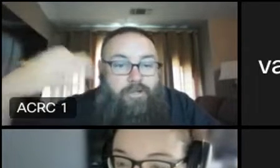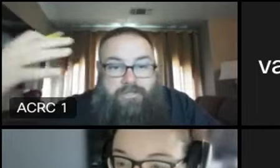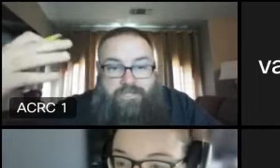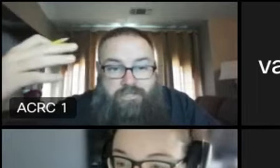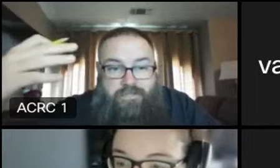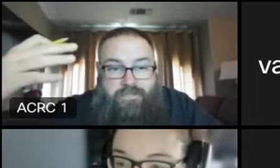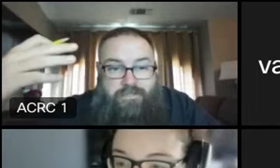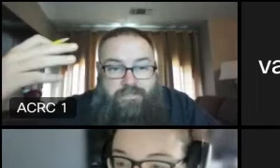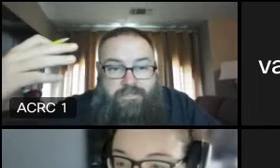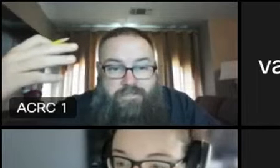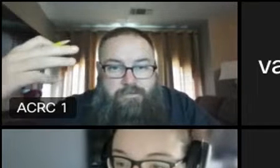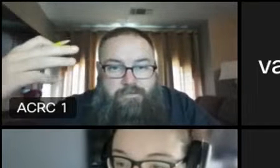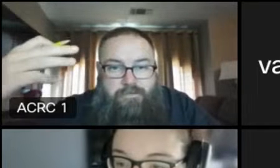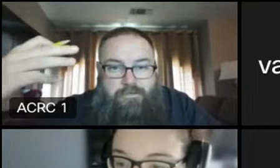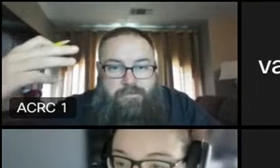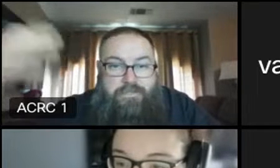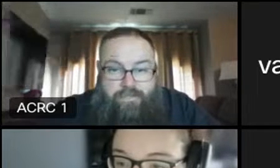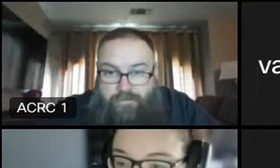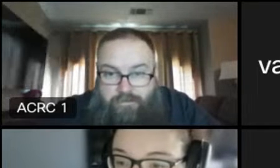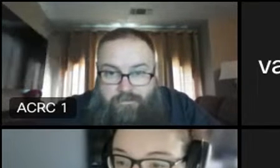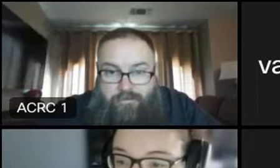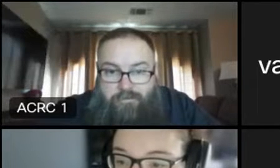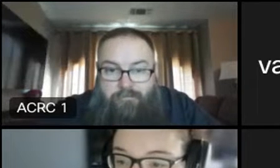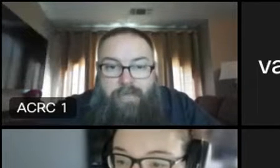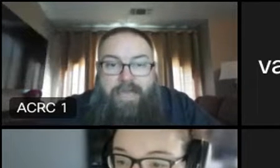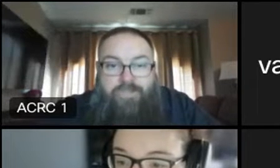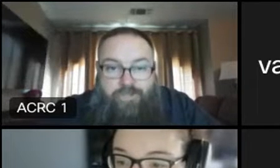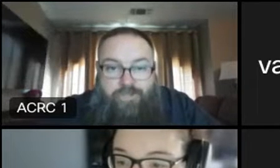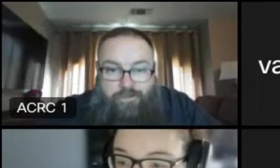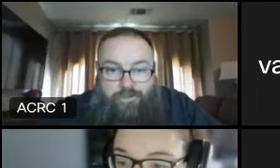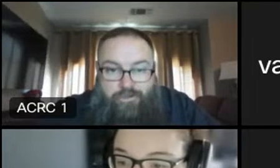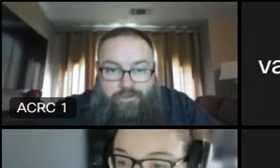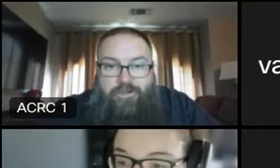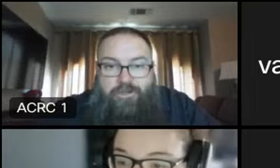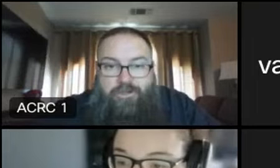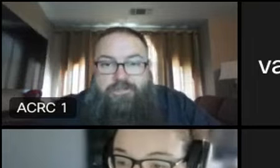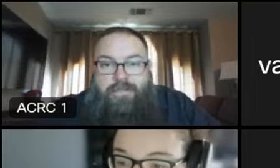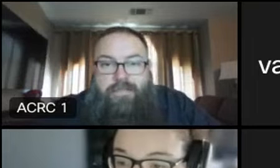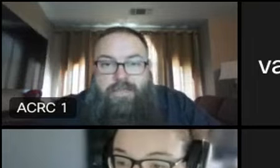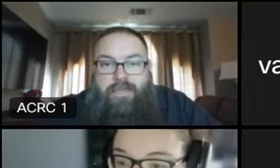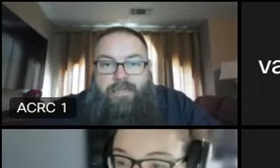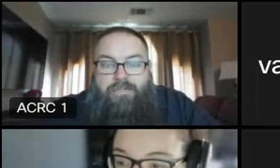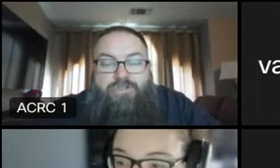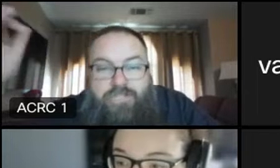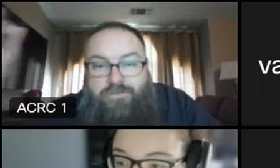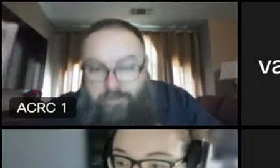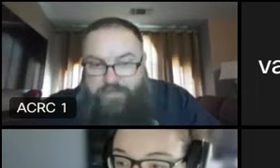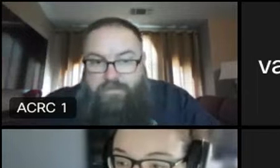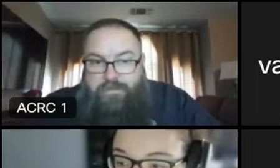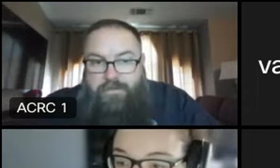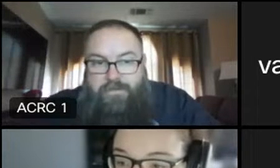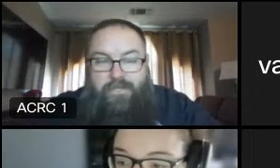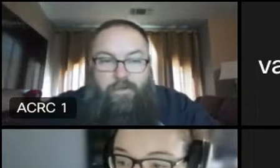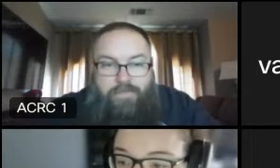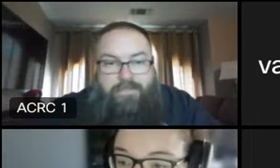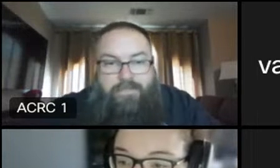either transitioned or not transitioned back to the services that the traditional